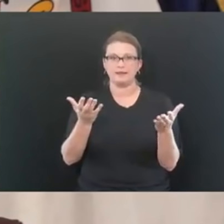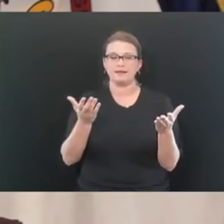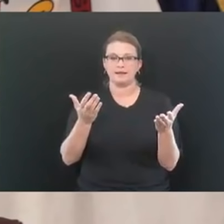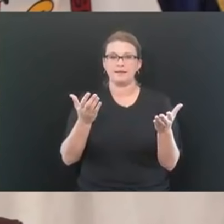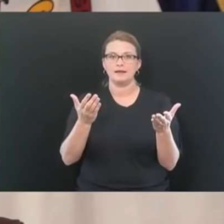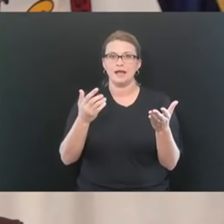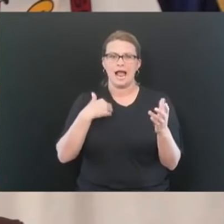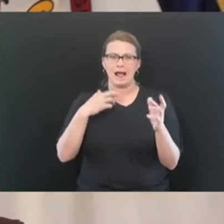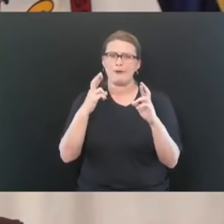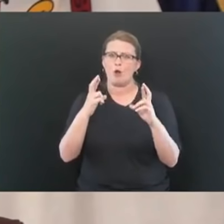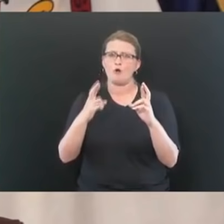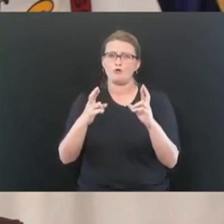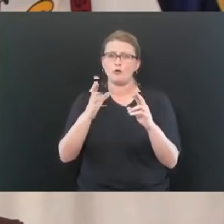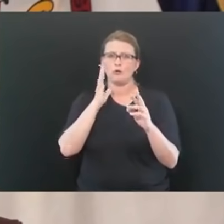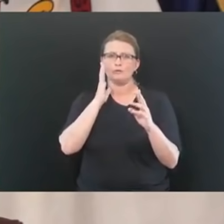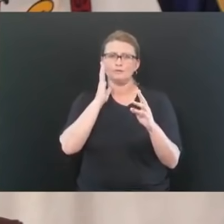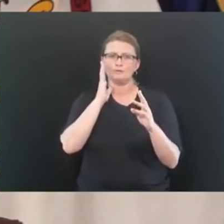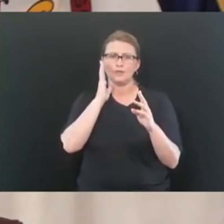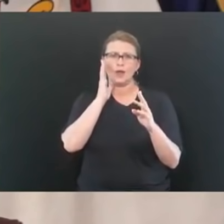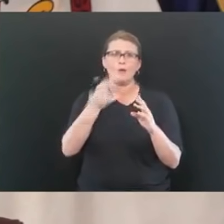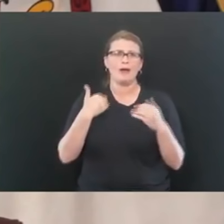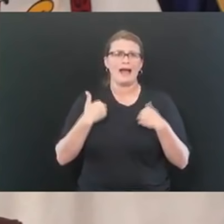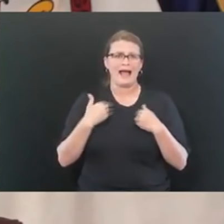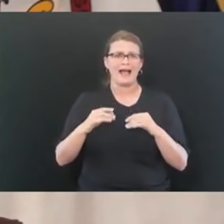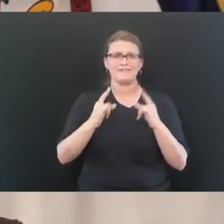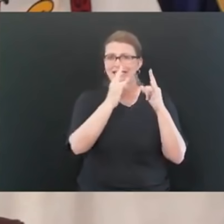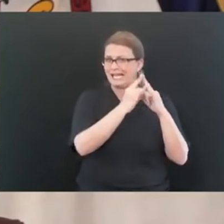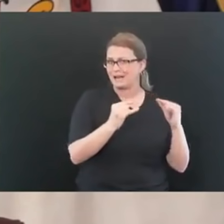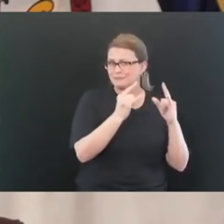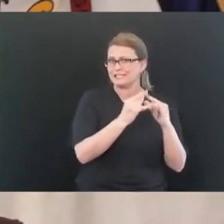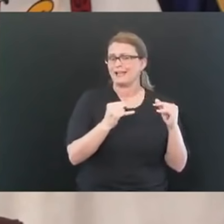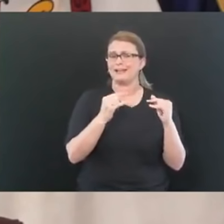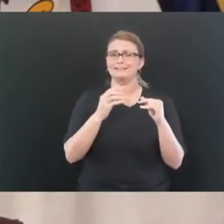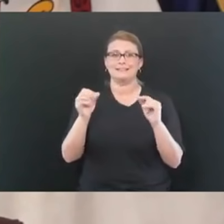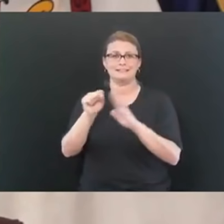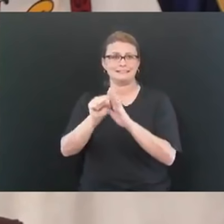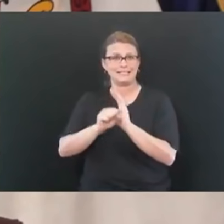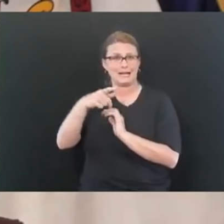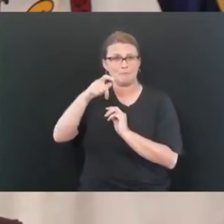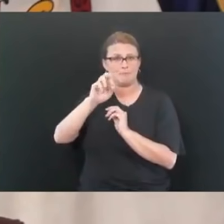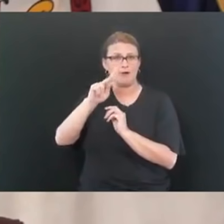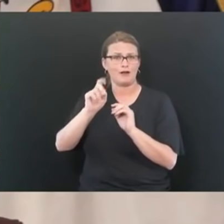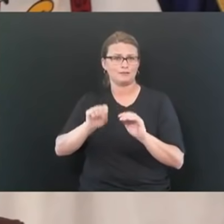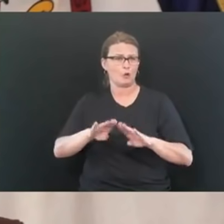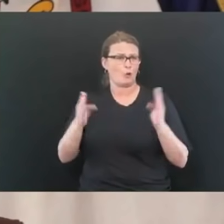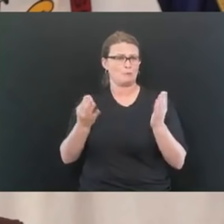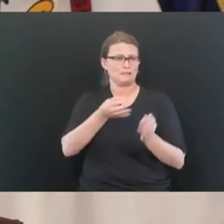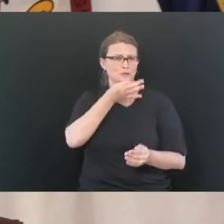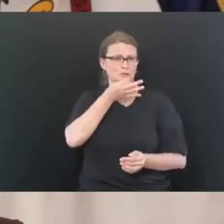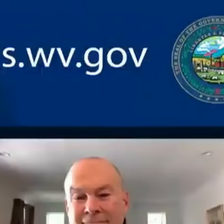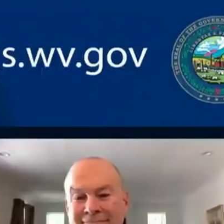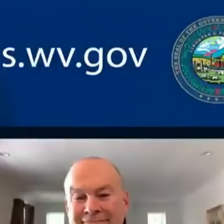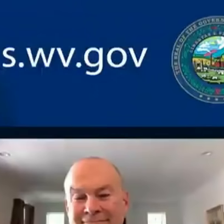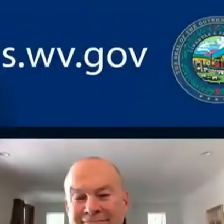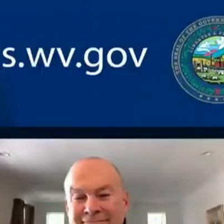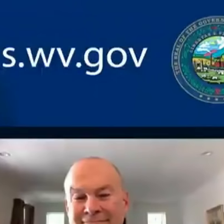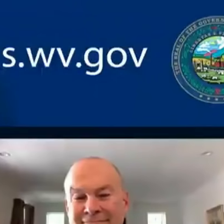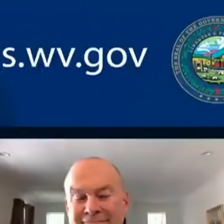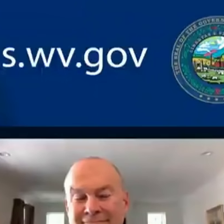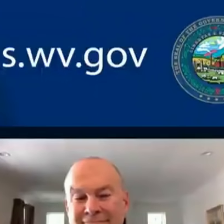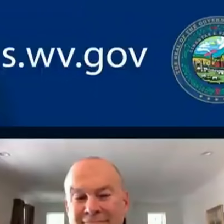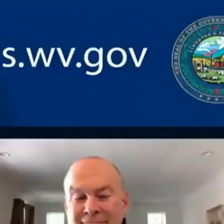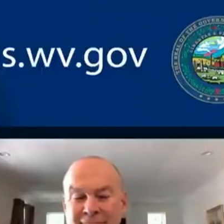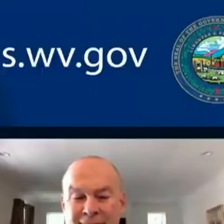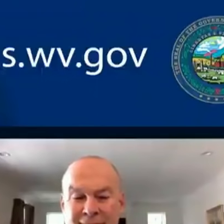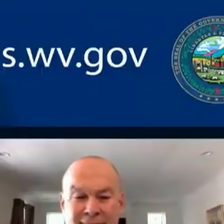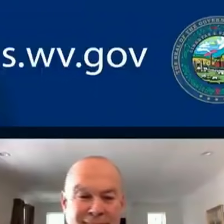I'm very hopeful that we'll have those campsites and everything open back up before long. All right, thanks, Kenny. Next, we'll go